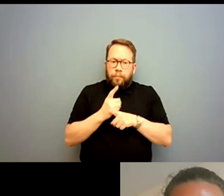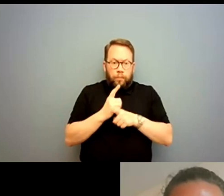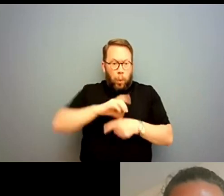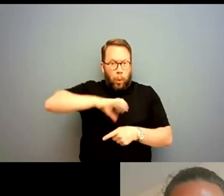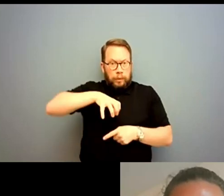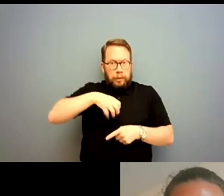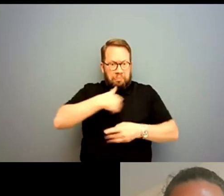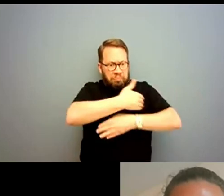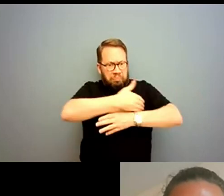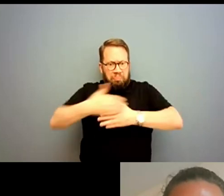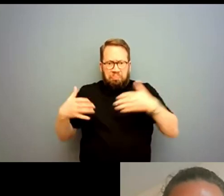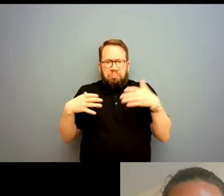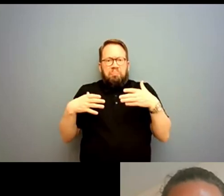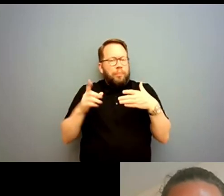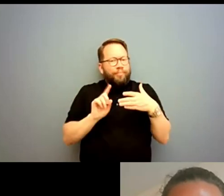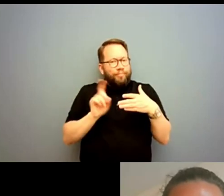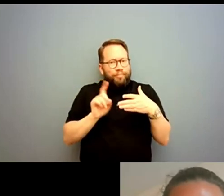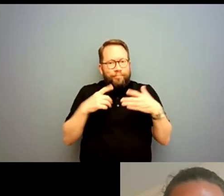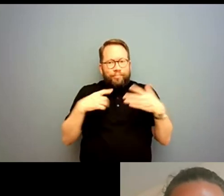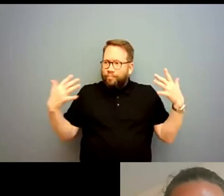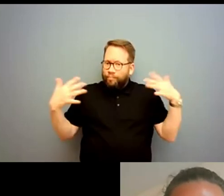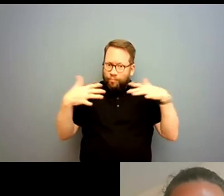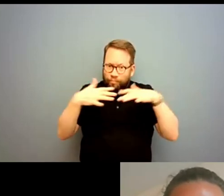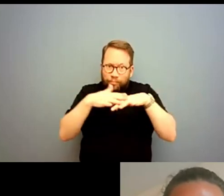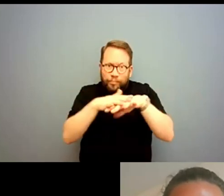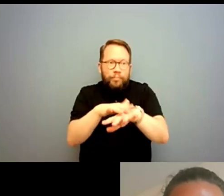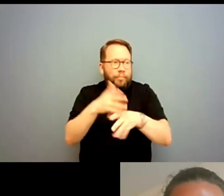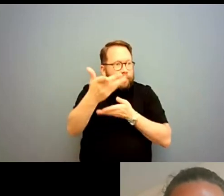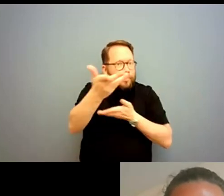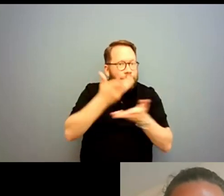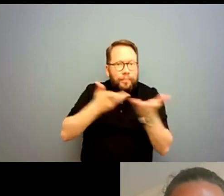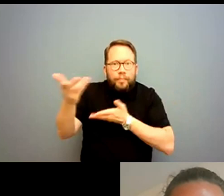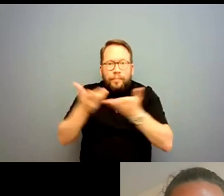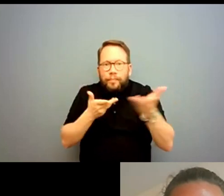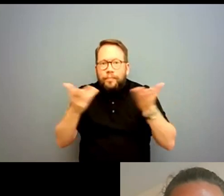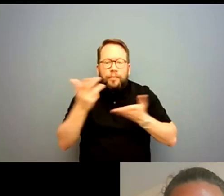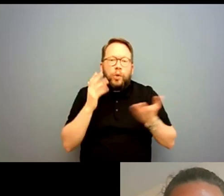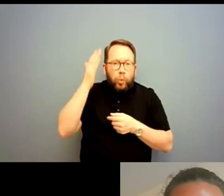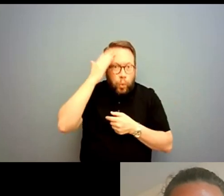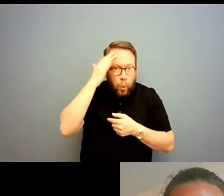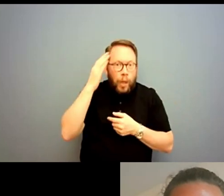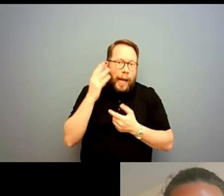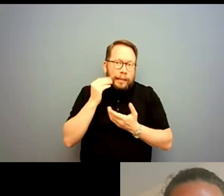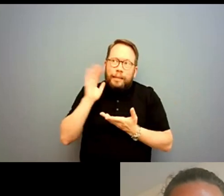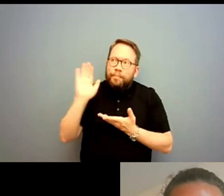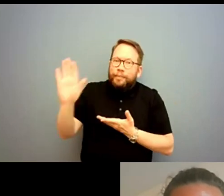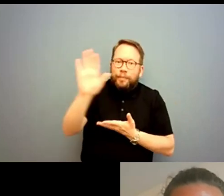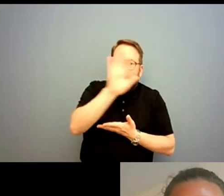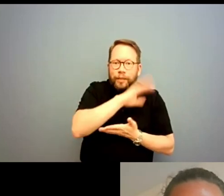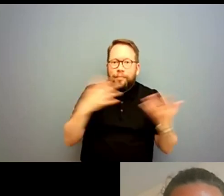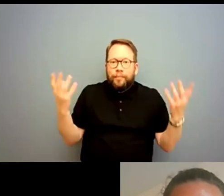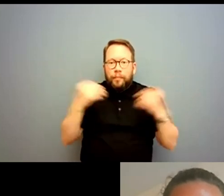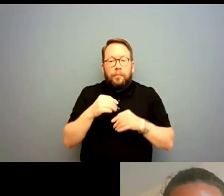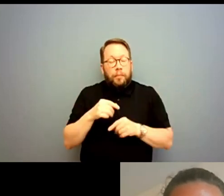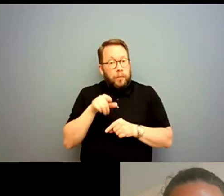other, which I guess accidentally can happen from time to time. And one of the ideas being floated